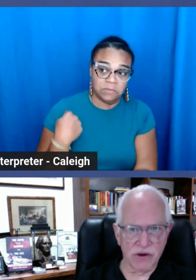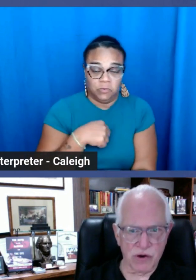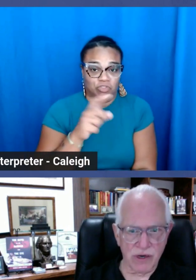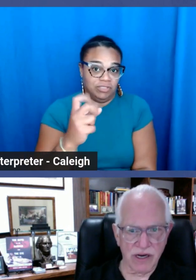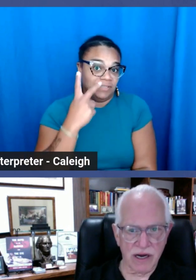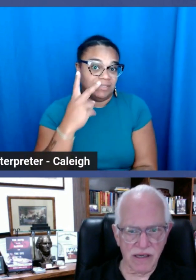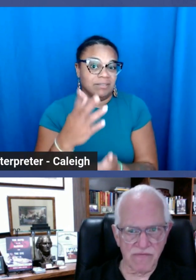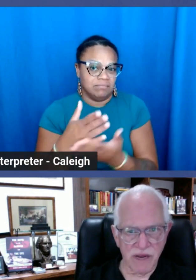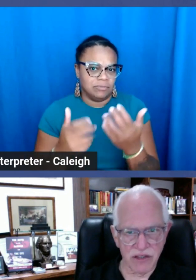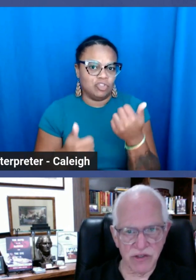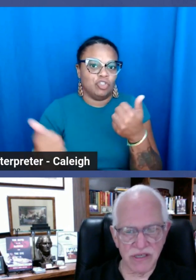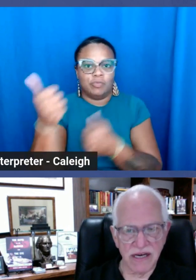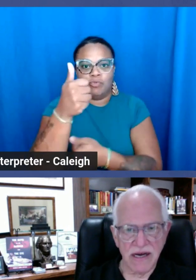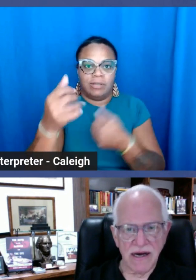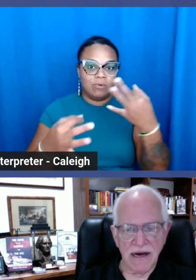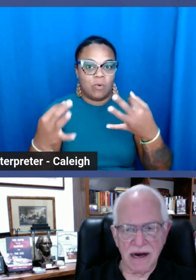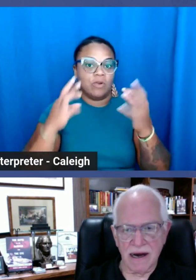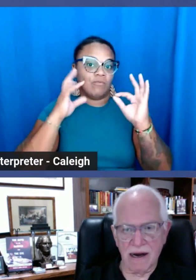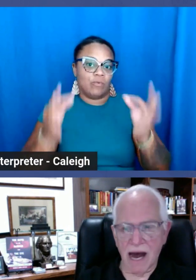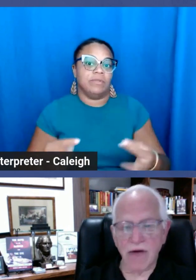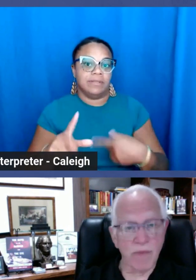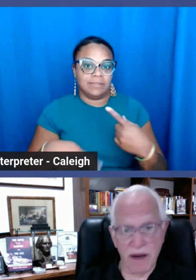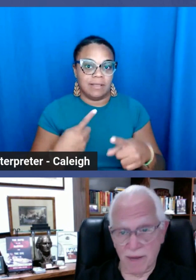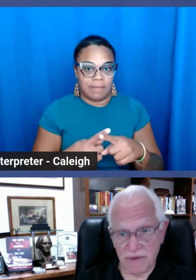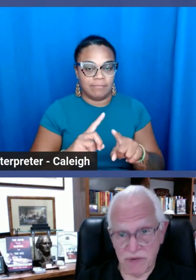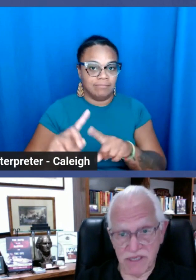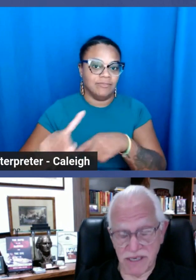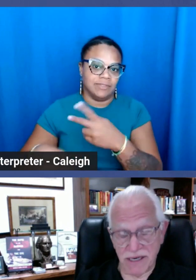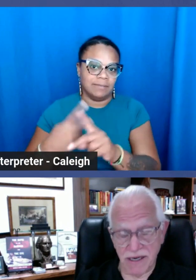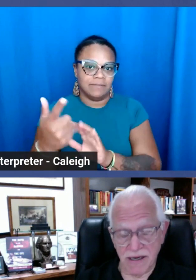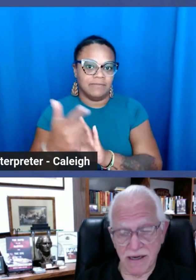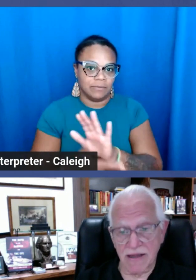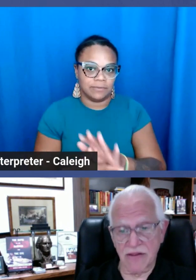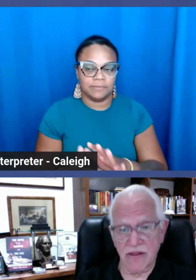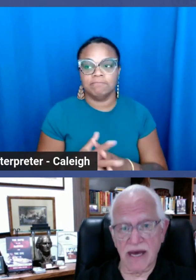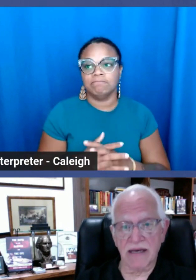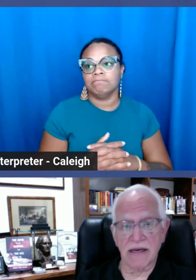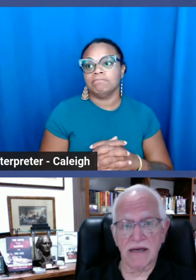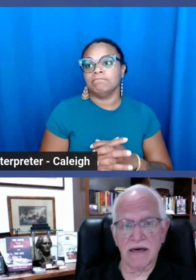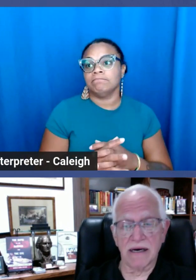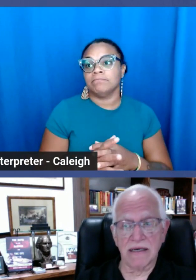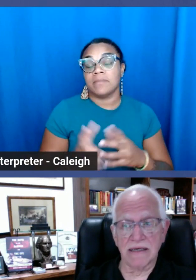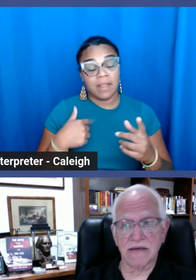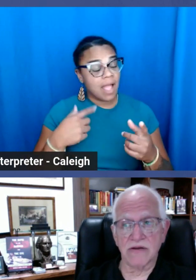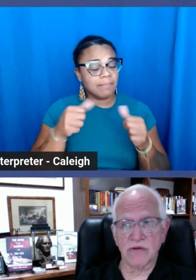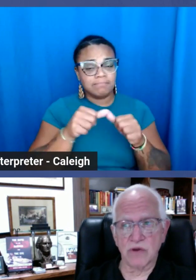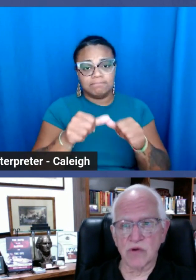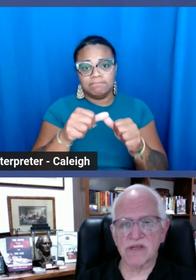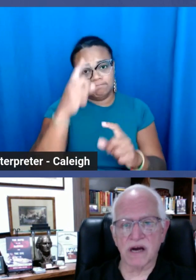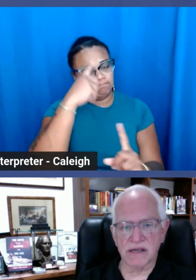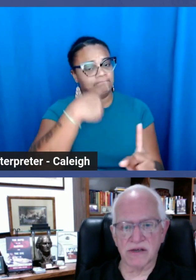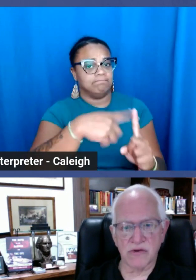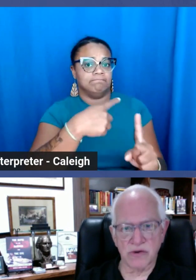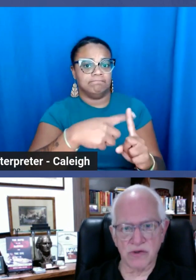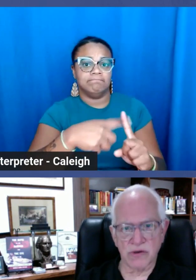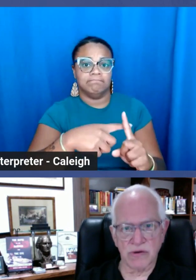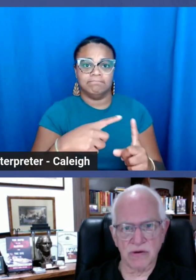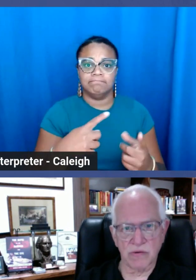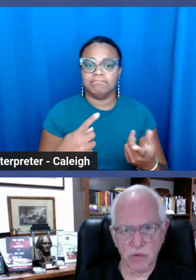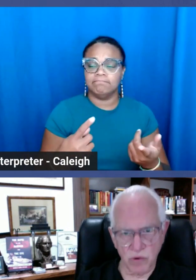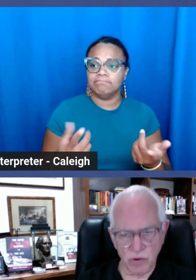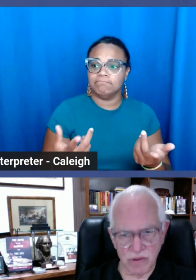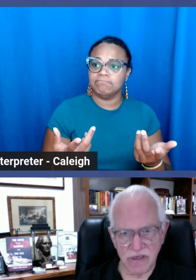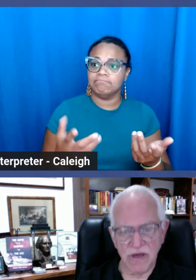some of the current kinds of measures. I remain optimistic that those